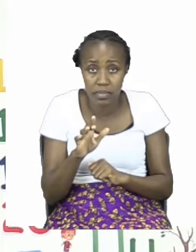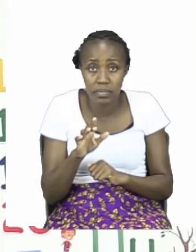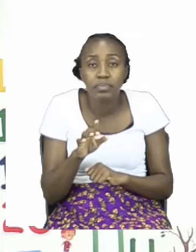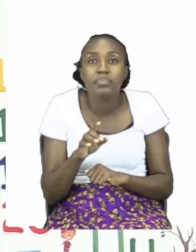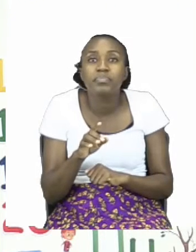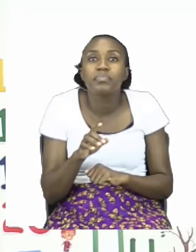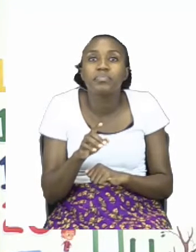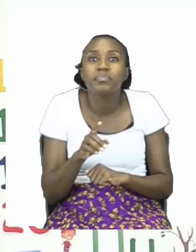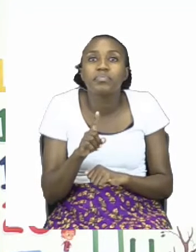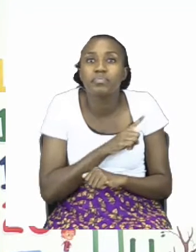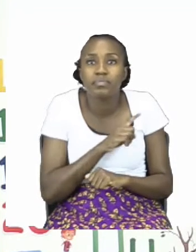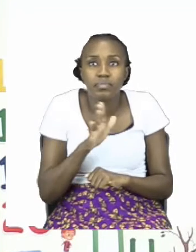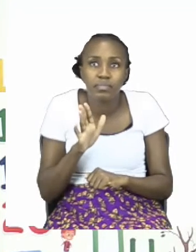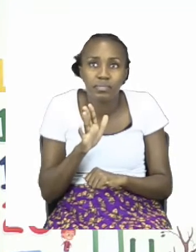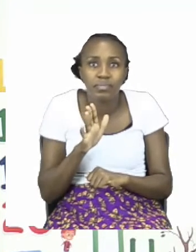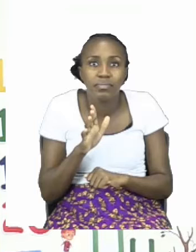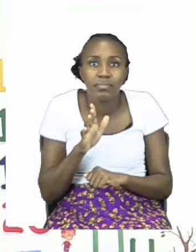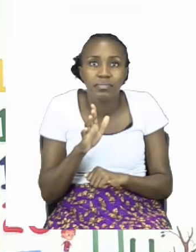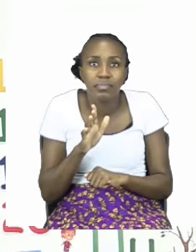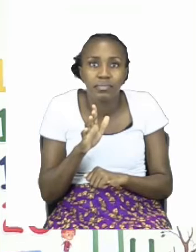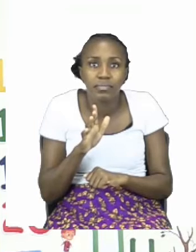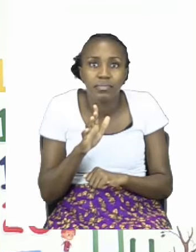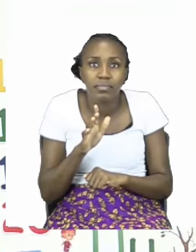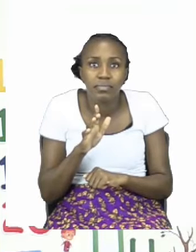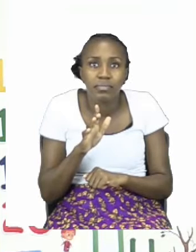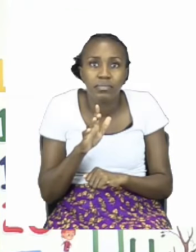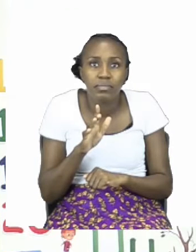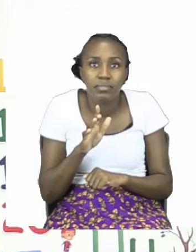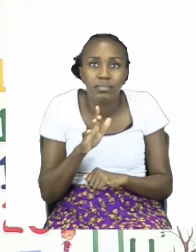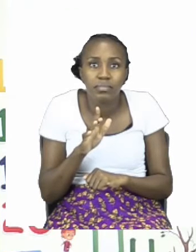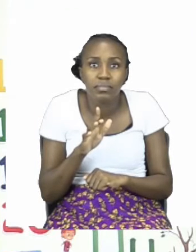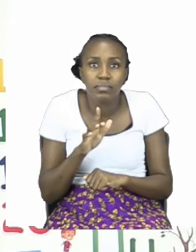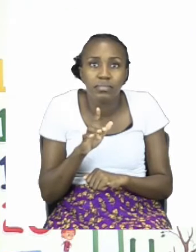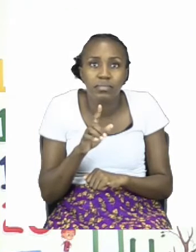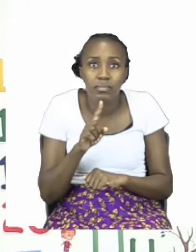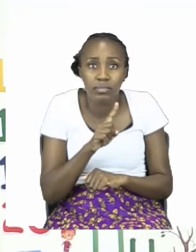say 15, so we count on or count back